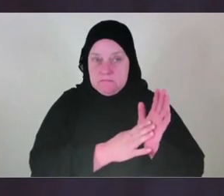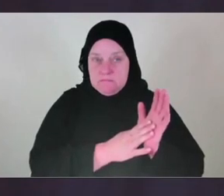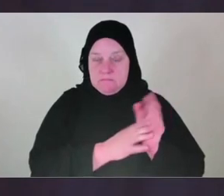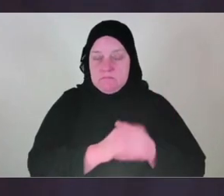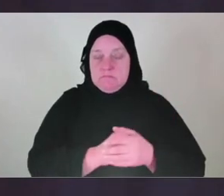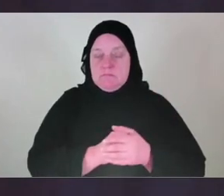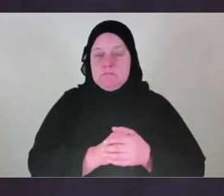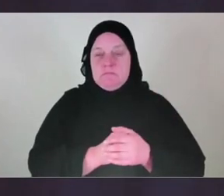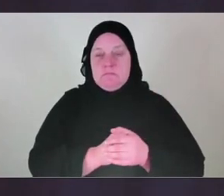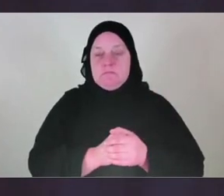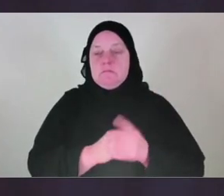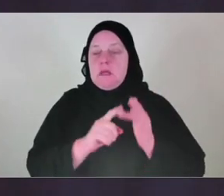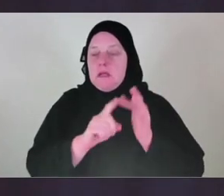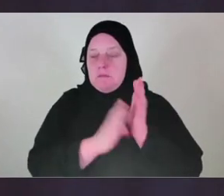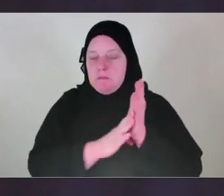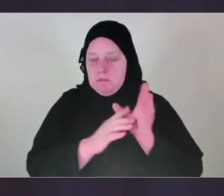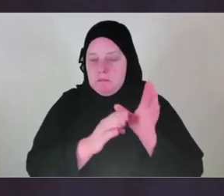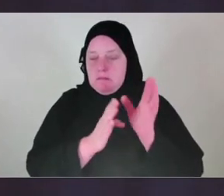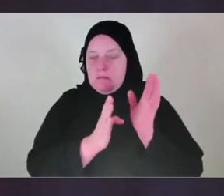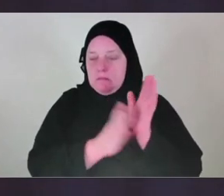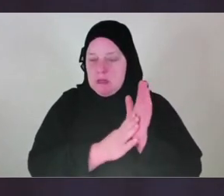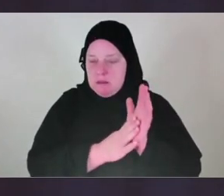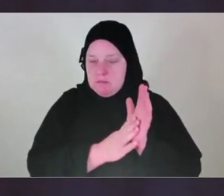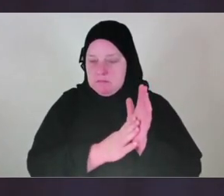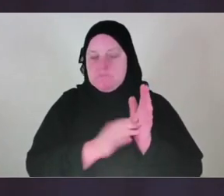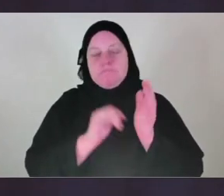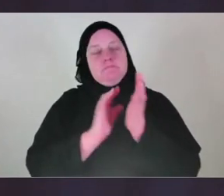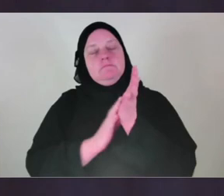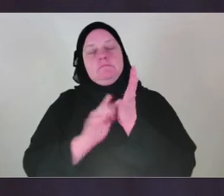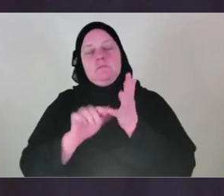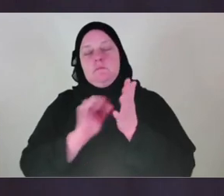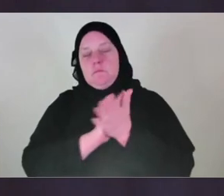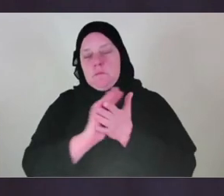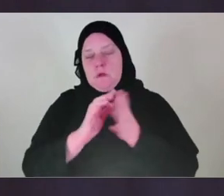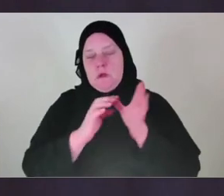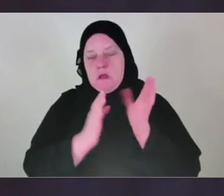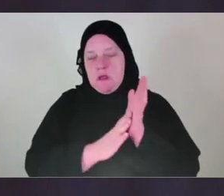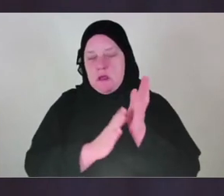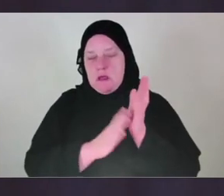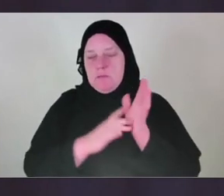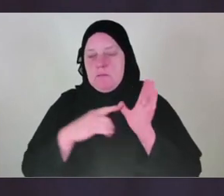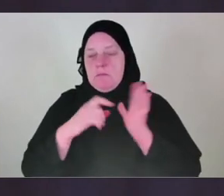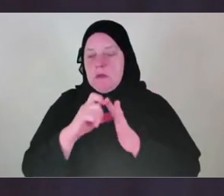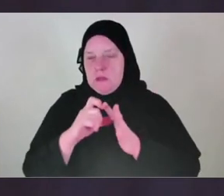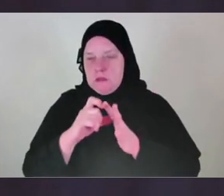ibn Aliyyin al-Jawad al-Taqi,